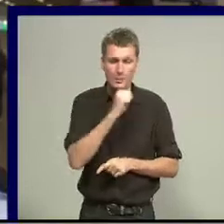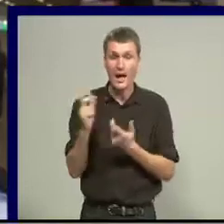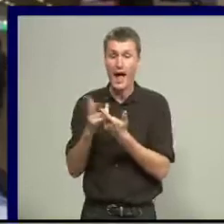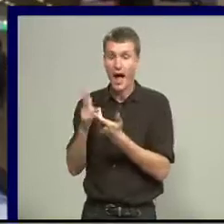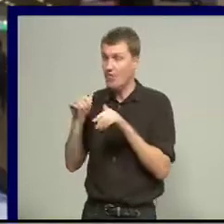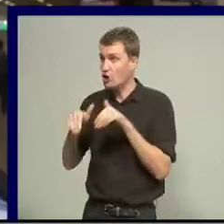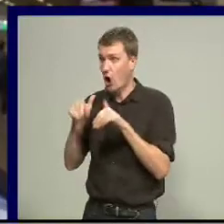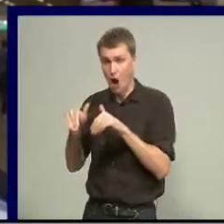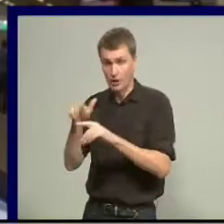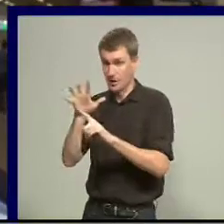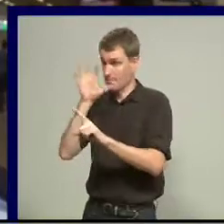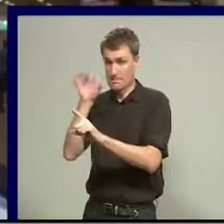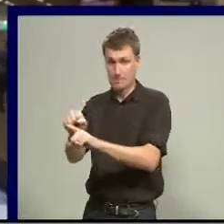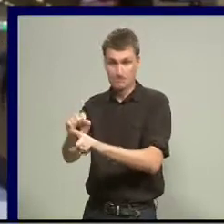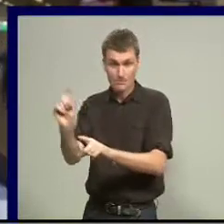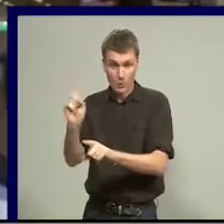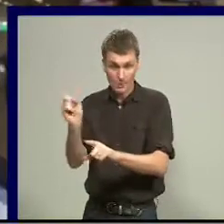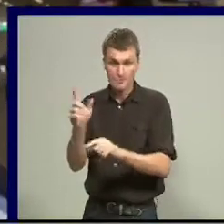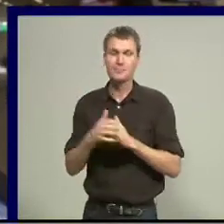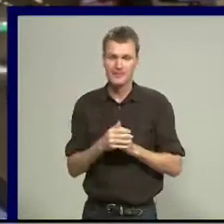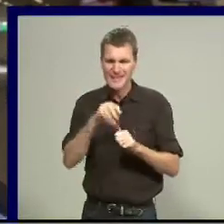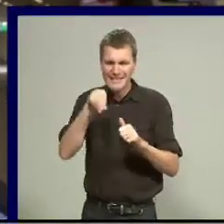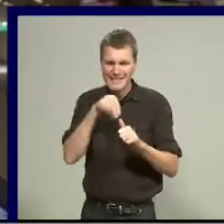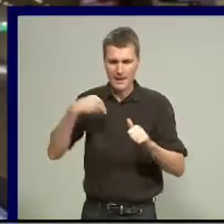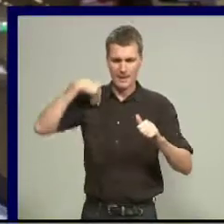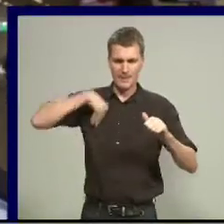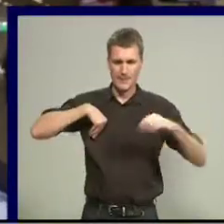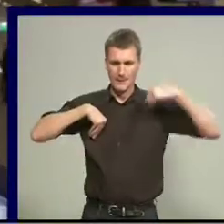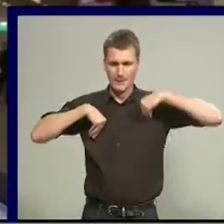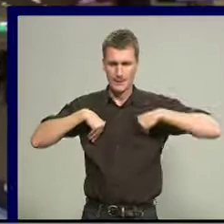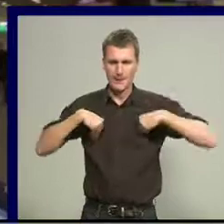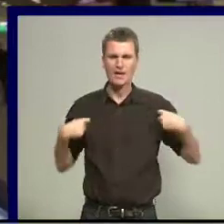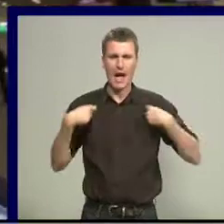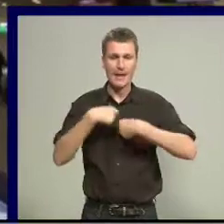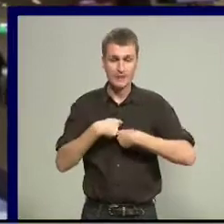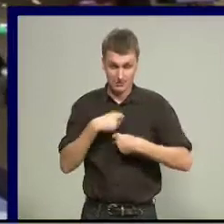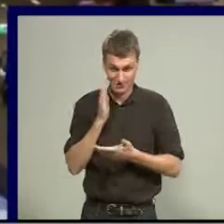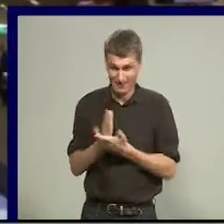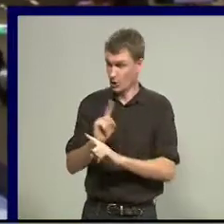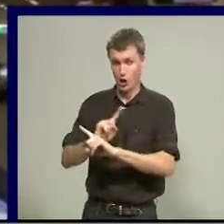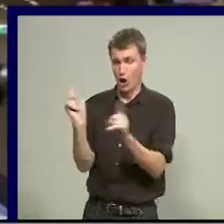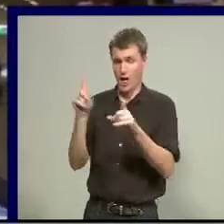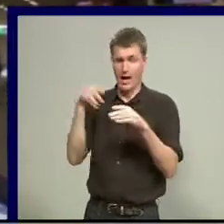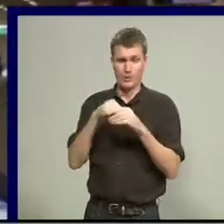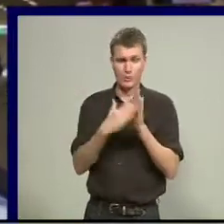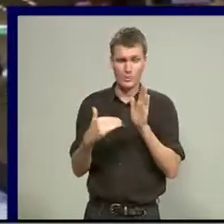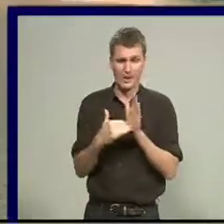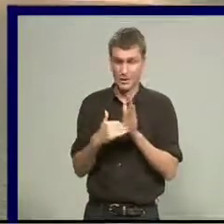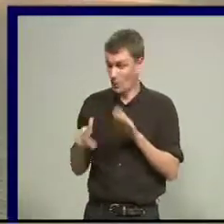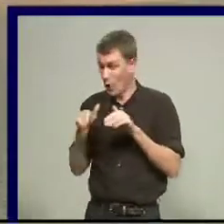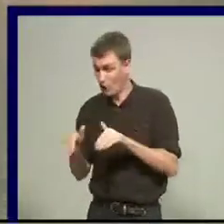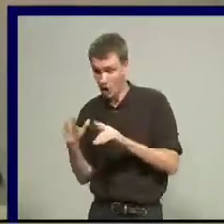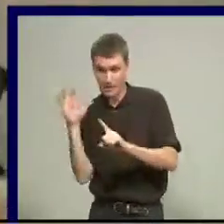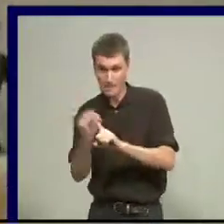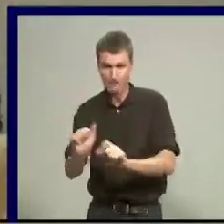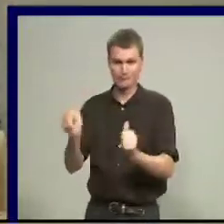found seeds that had actually been sown in the lining of the jacket, and these were seeds that weren't allowed in New Zealand, so it was a really good find for the dogs.